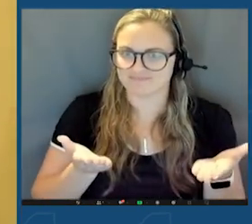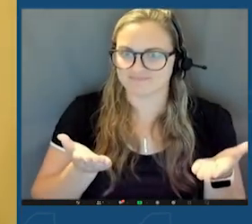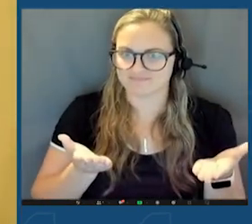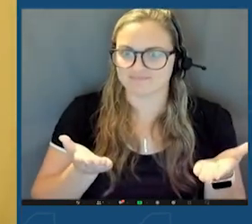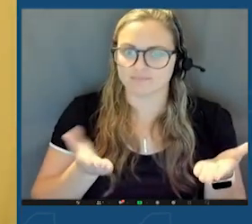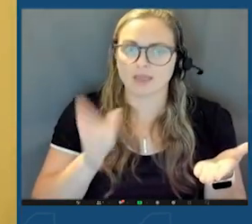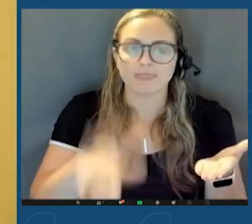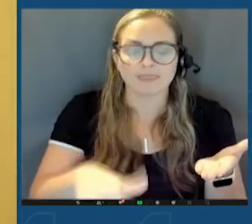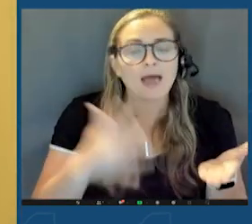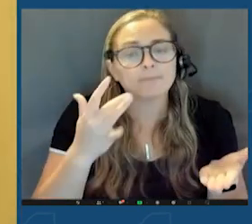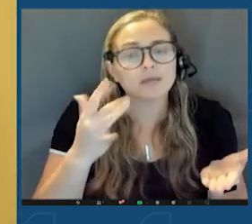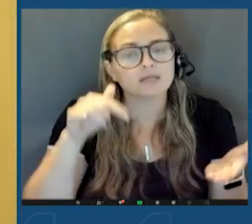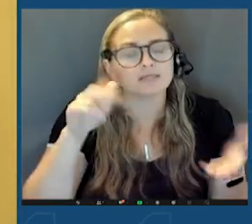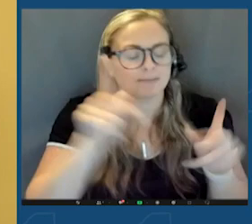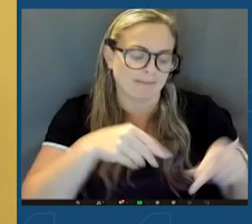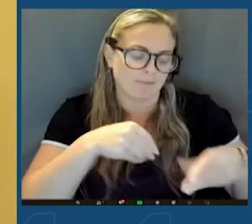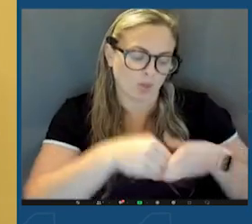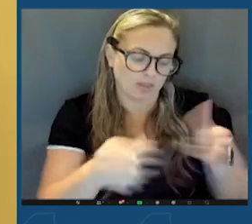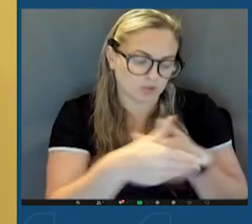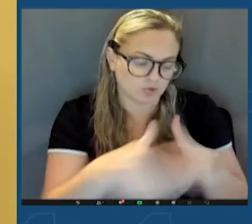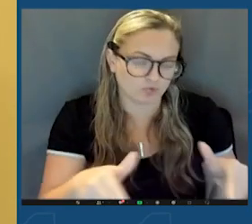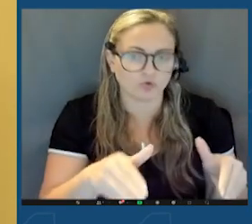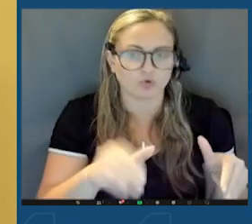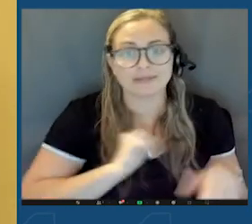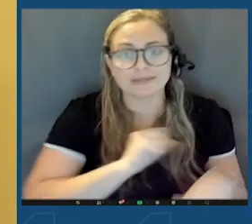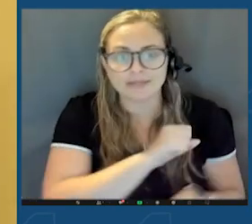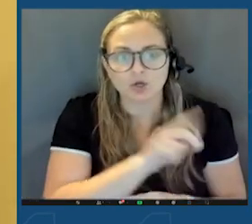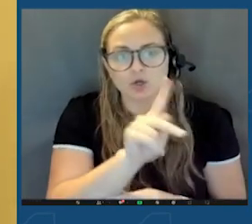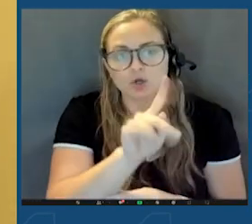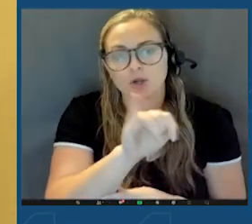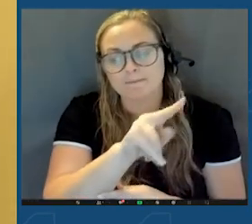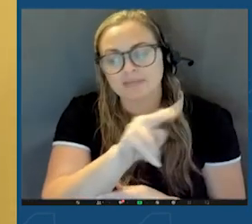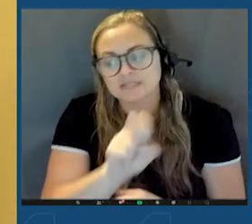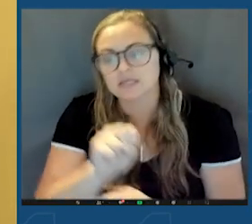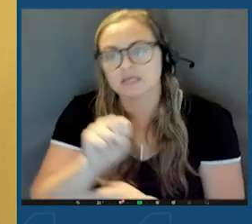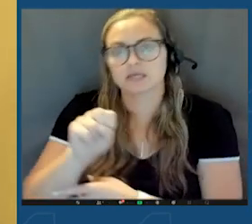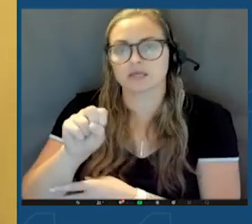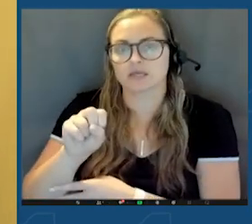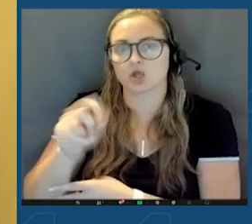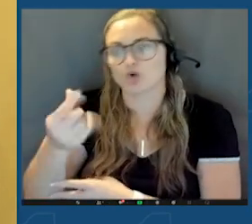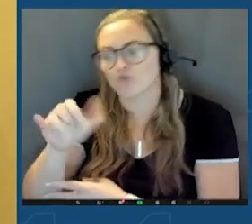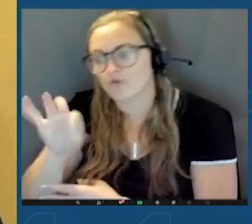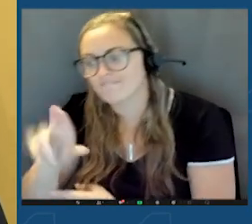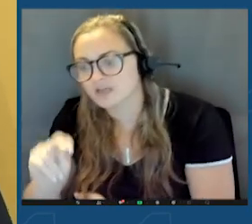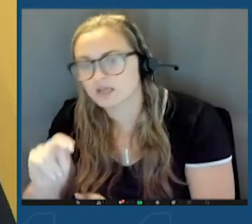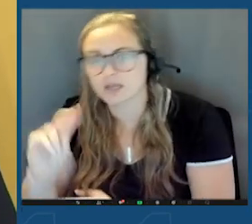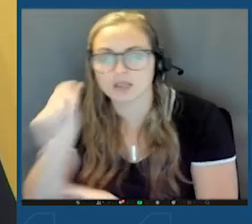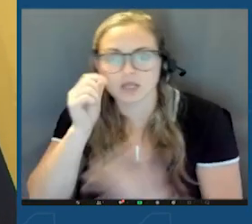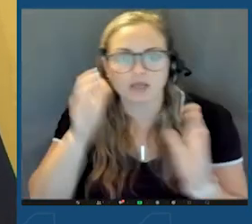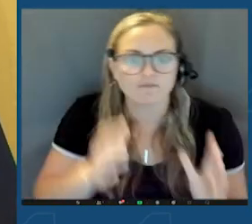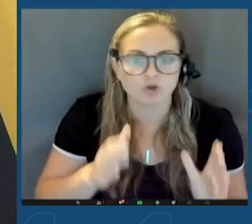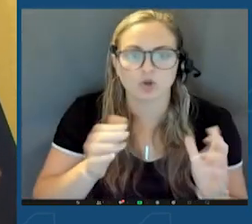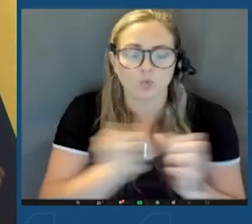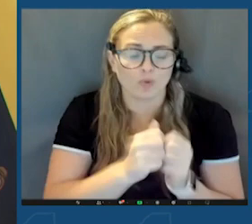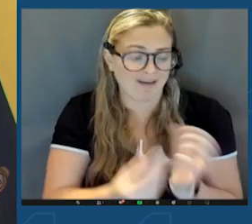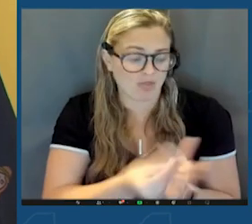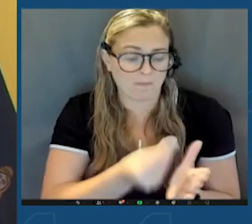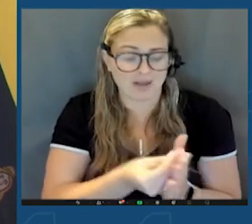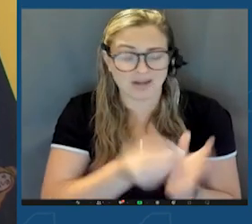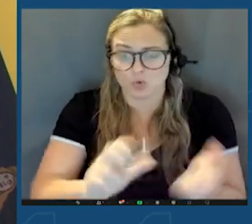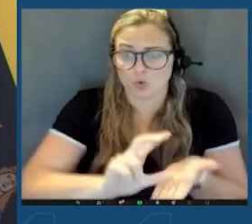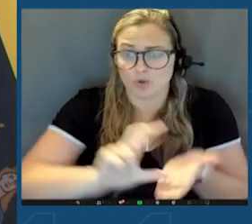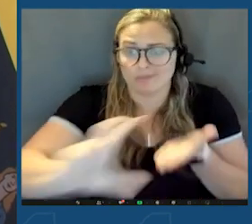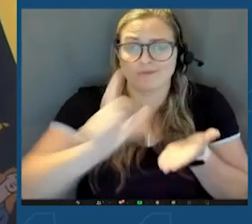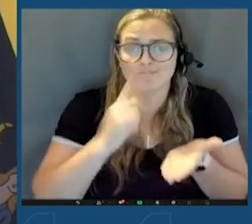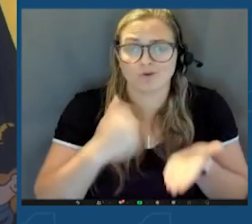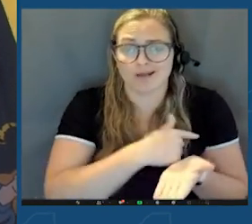because of the people in this room: Senator Kaminsky, Assemblywoman Griffin, Governor Hochul. Without the monies that you guys were able to provide for us, we